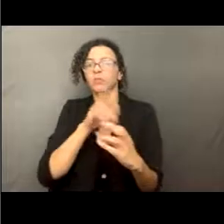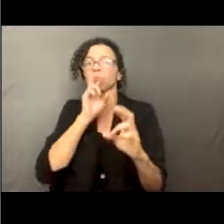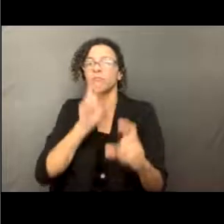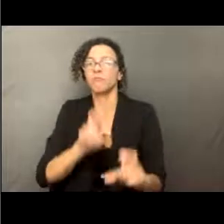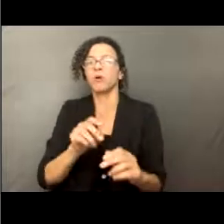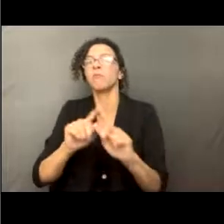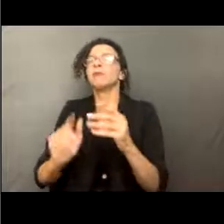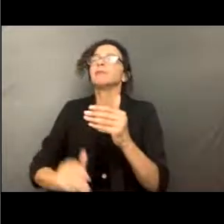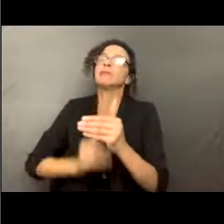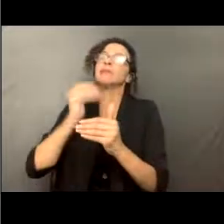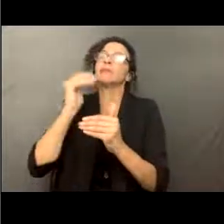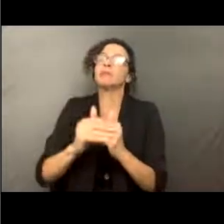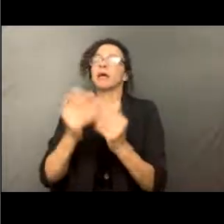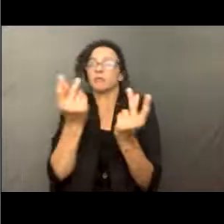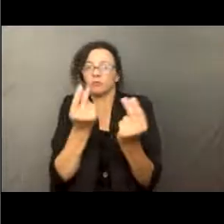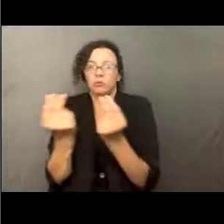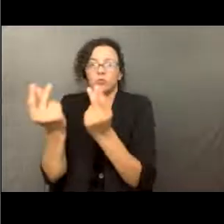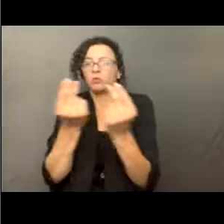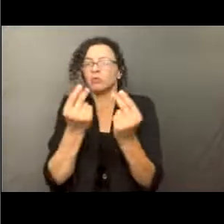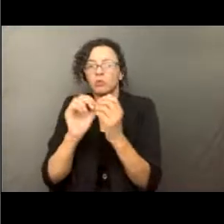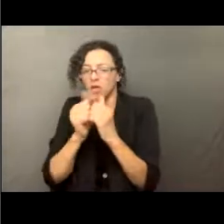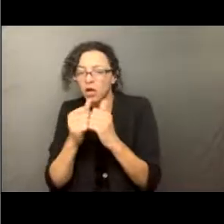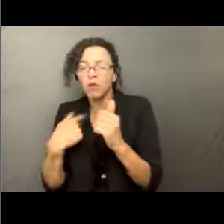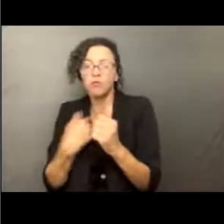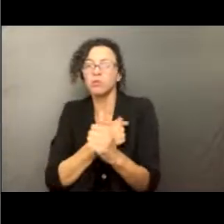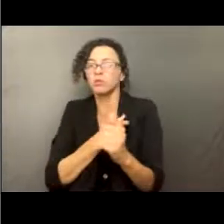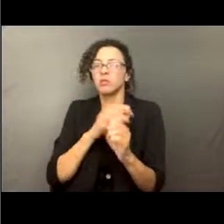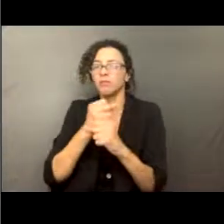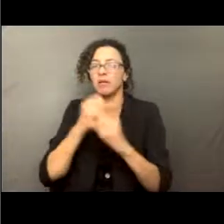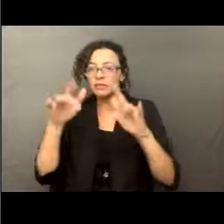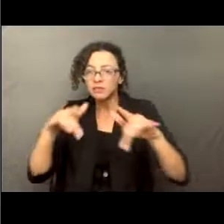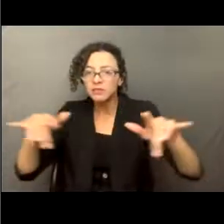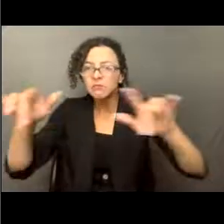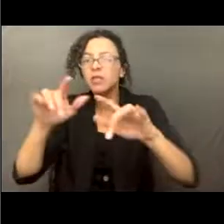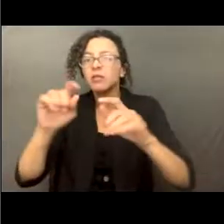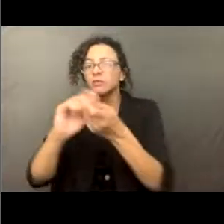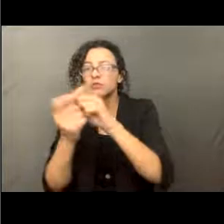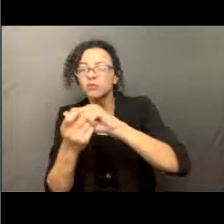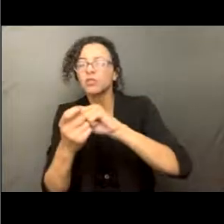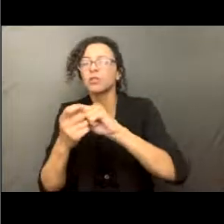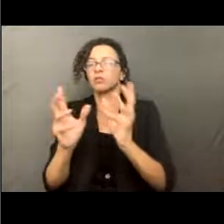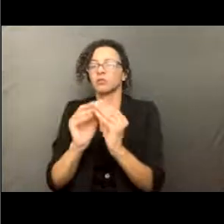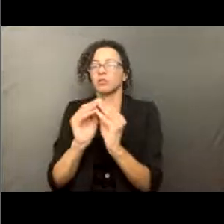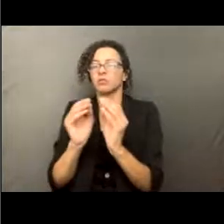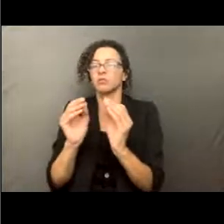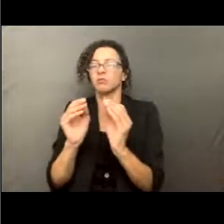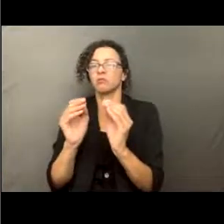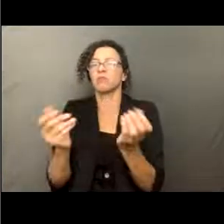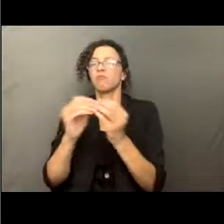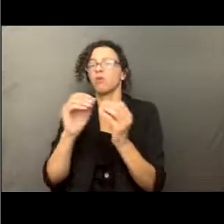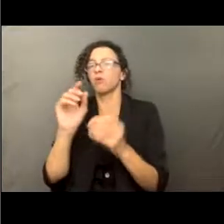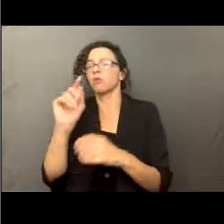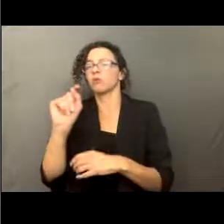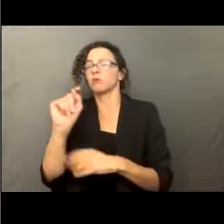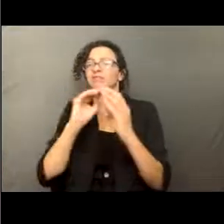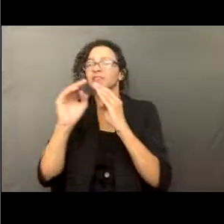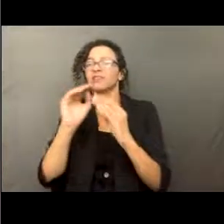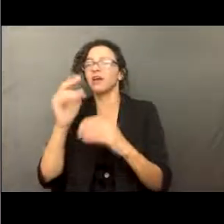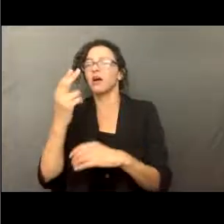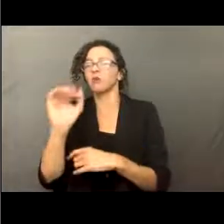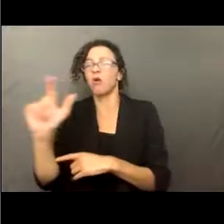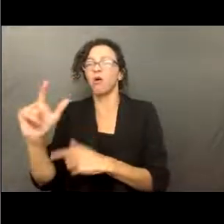next in these spaces, and maybe changing up the sessions to be more of a town hall session instead of just a listening session where we can have some